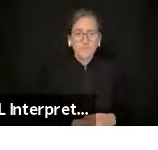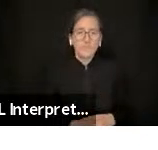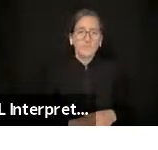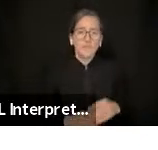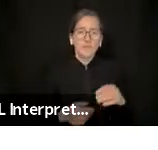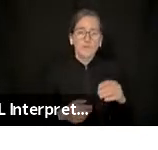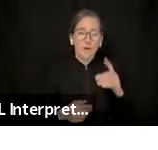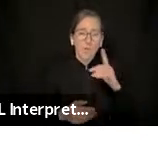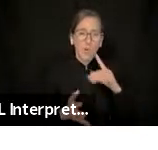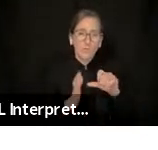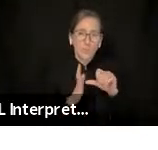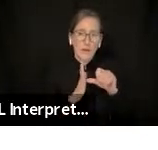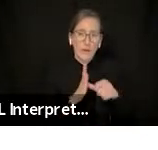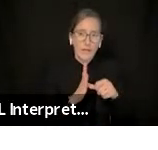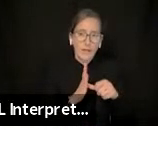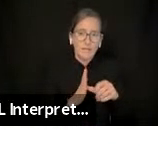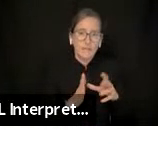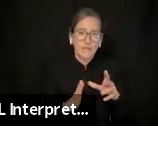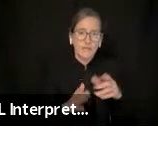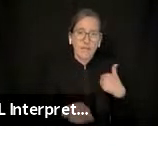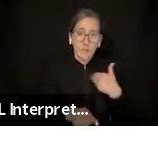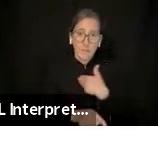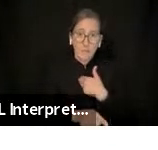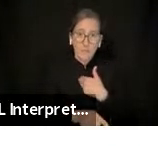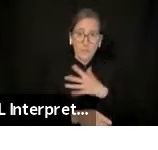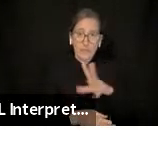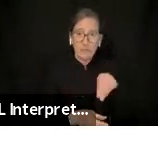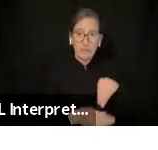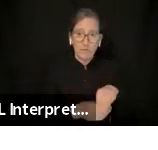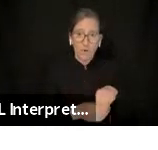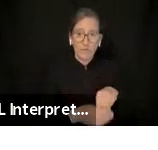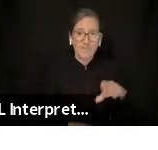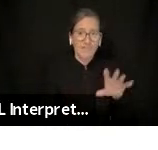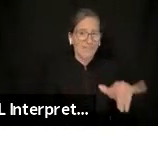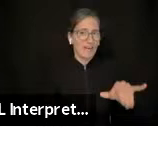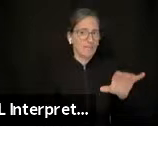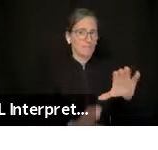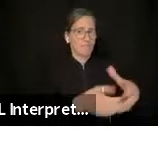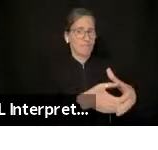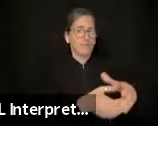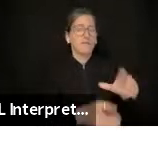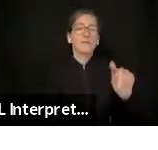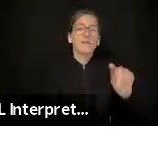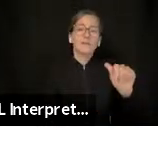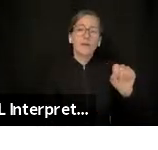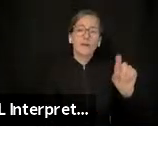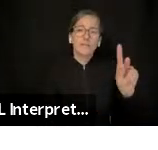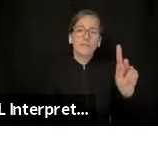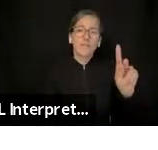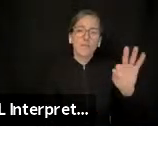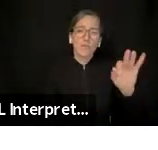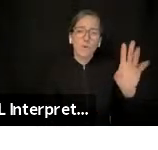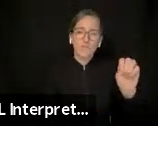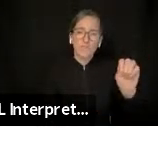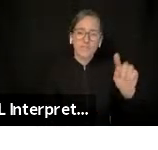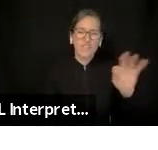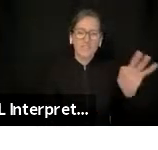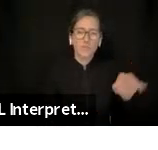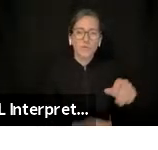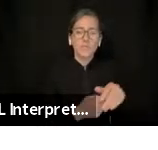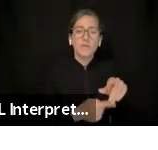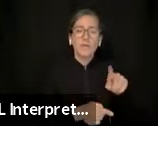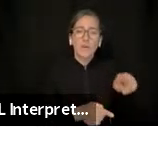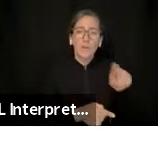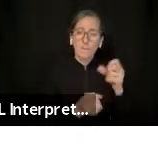highlight the members of this task force. They spent hours of their time dedicated to